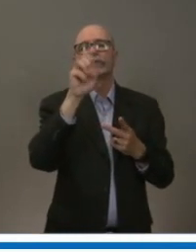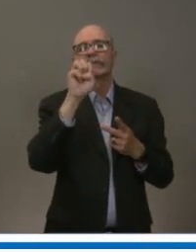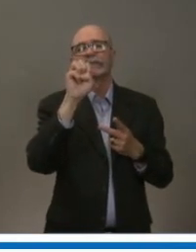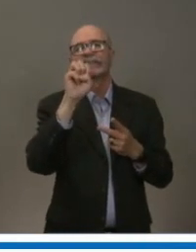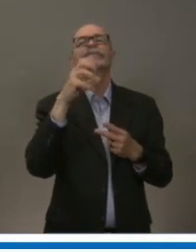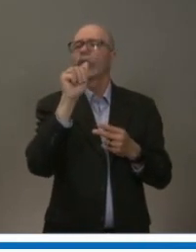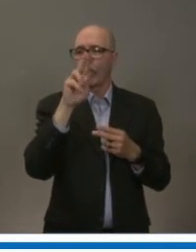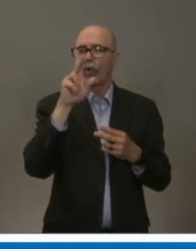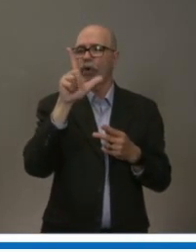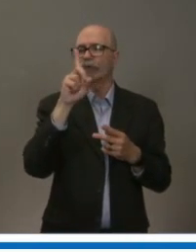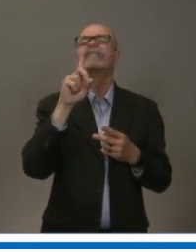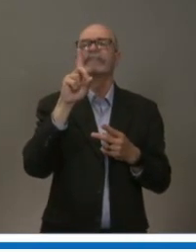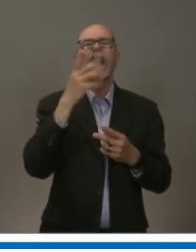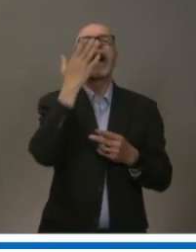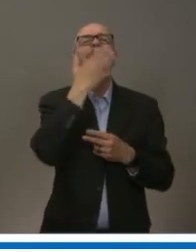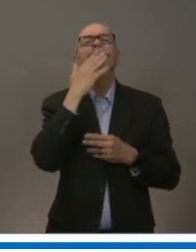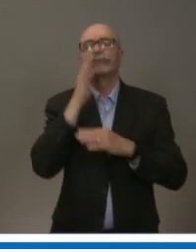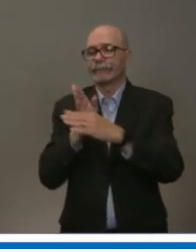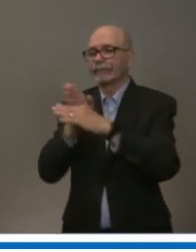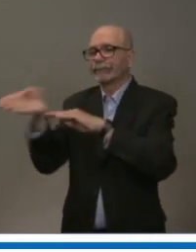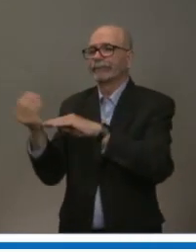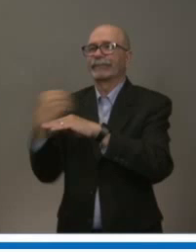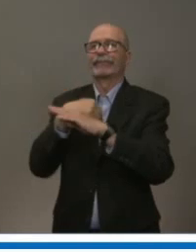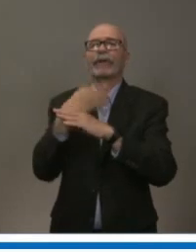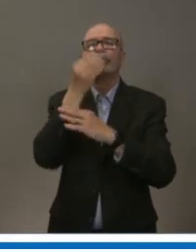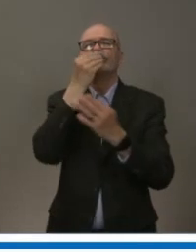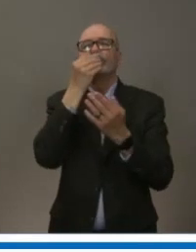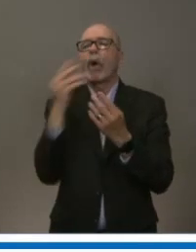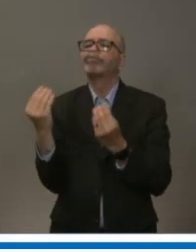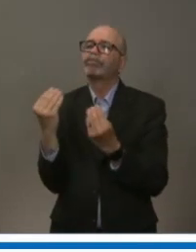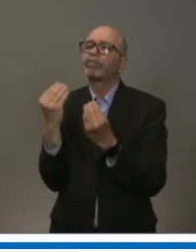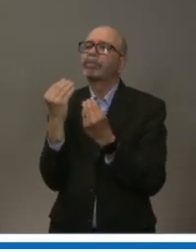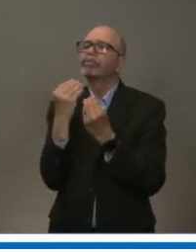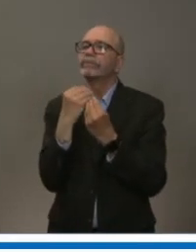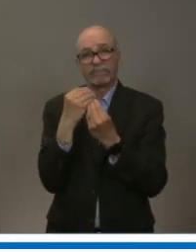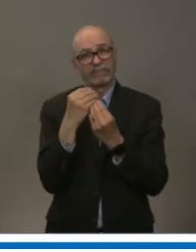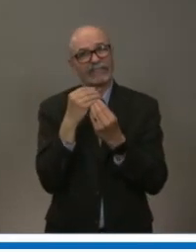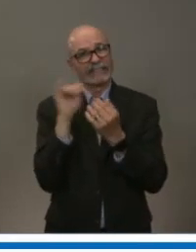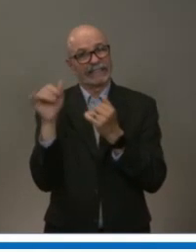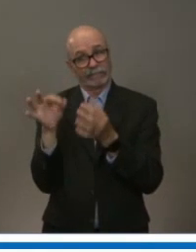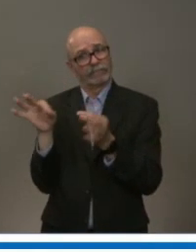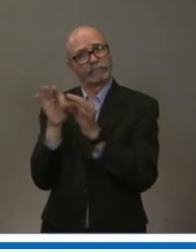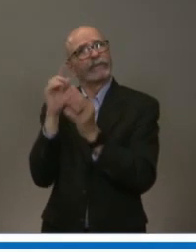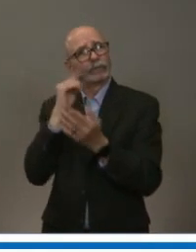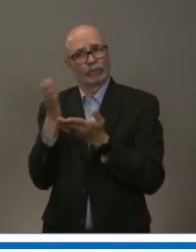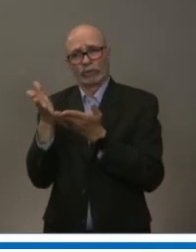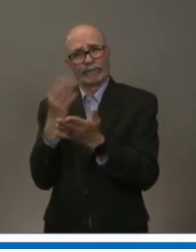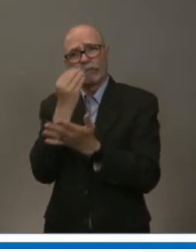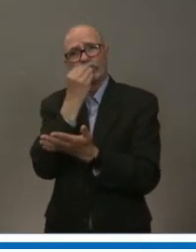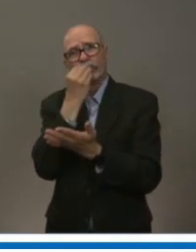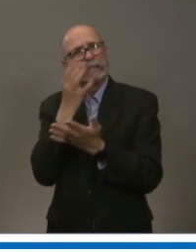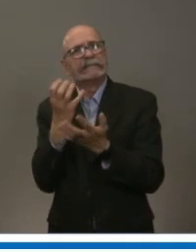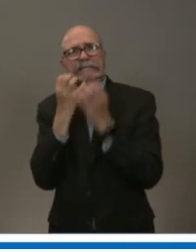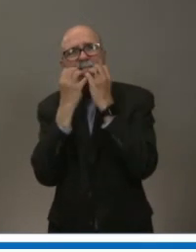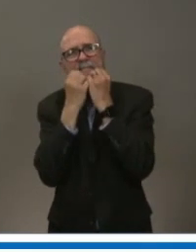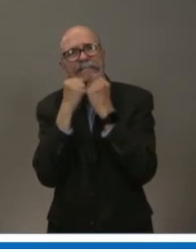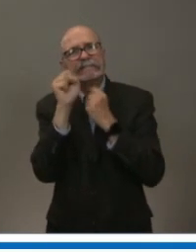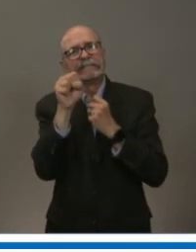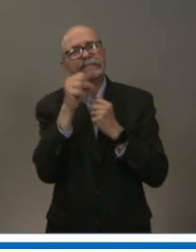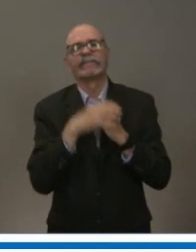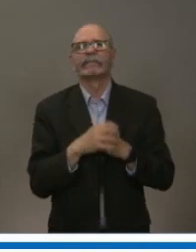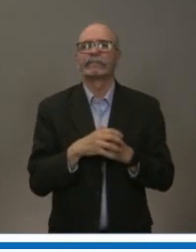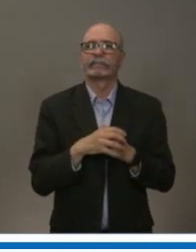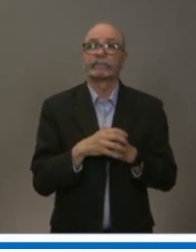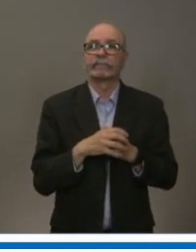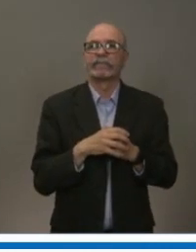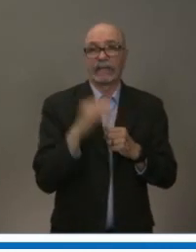if they're coming into Amherst to buy groceries, which would be an essential? Yes, they would be. If they're coming in, going to